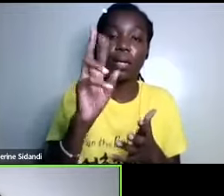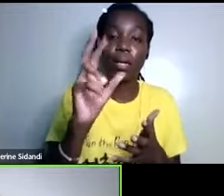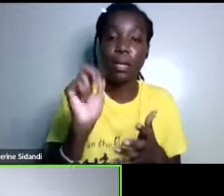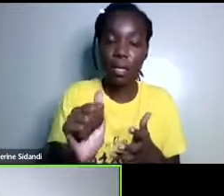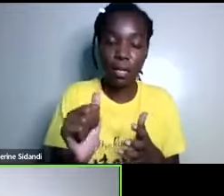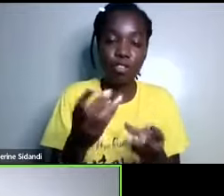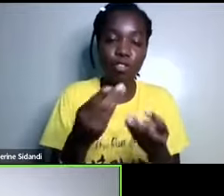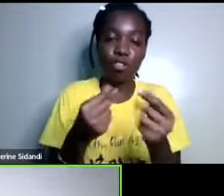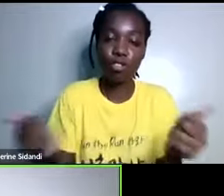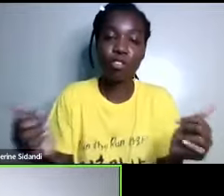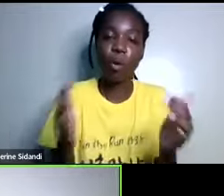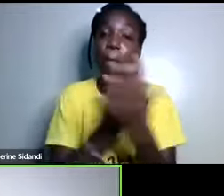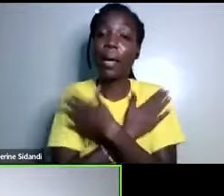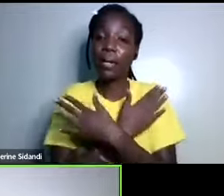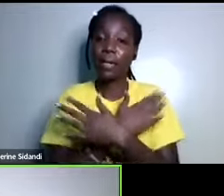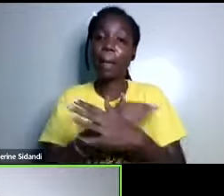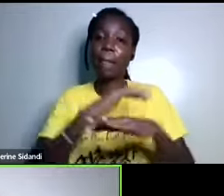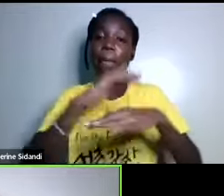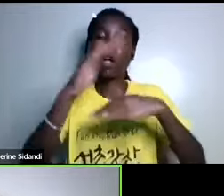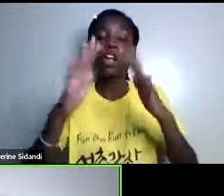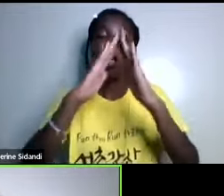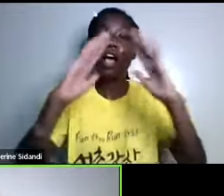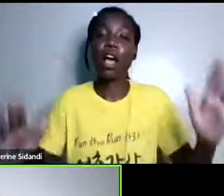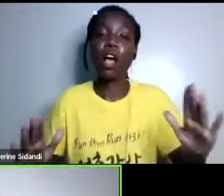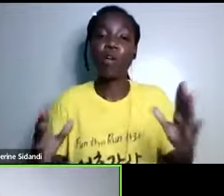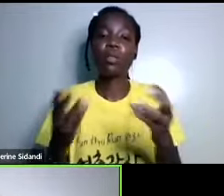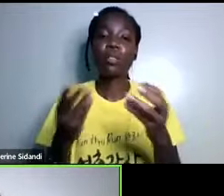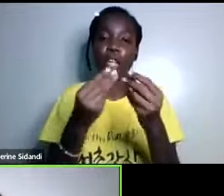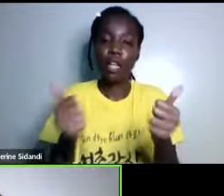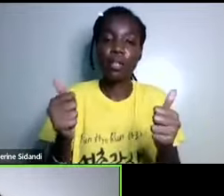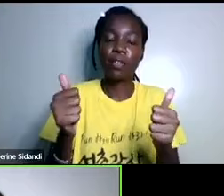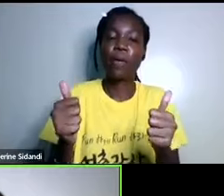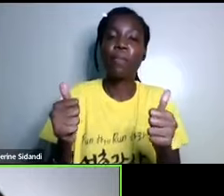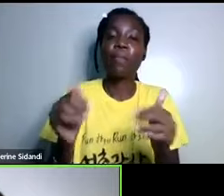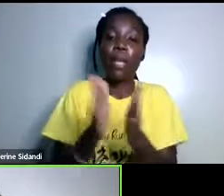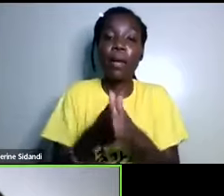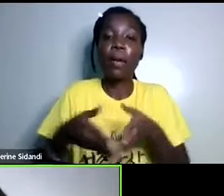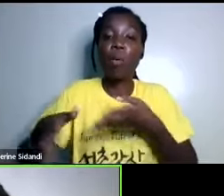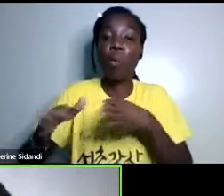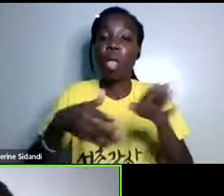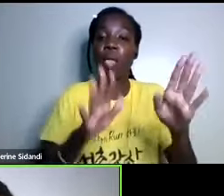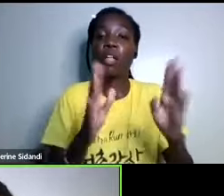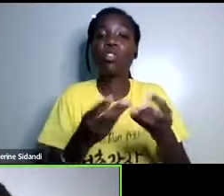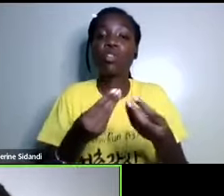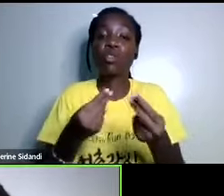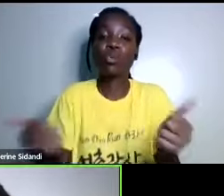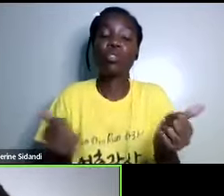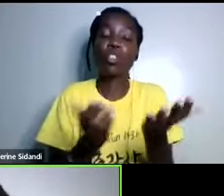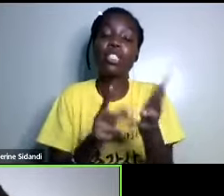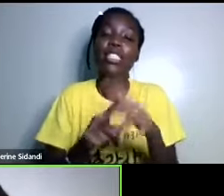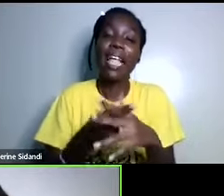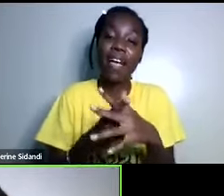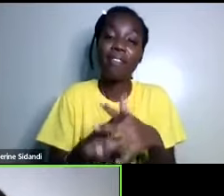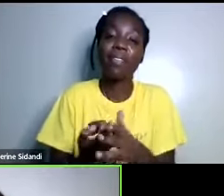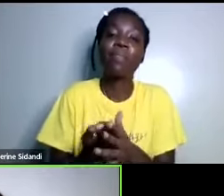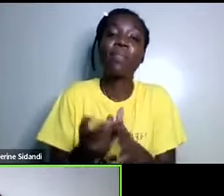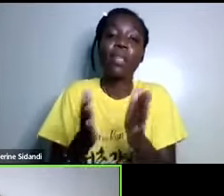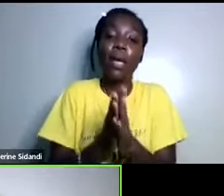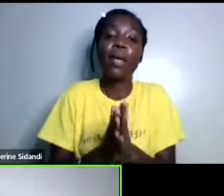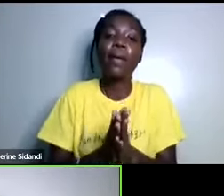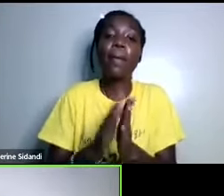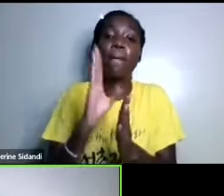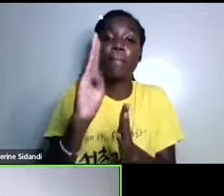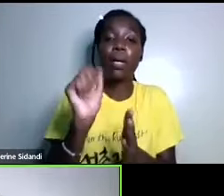Stallion Construction Company, and Pathway Solutions, Service Solutions. Balcon is a real estate and